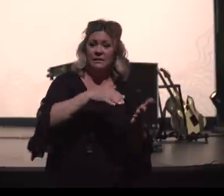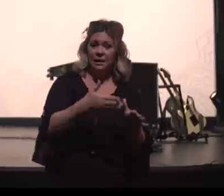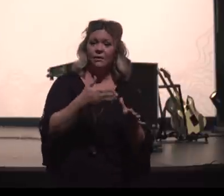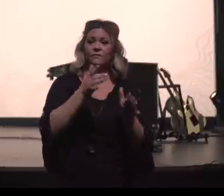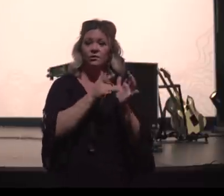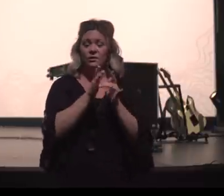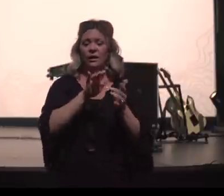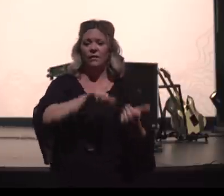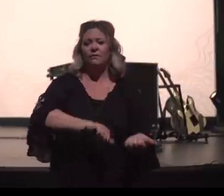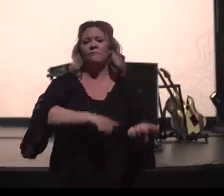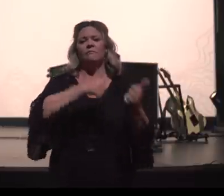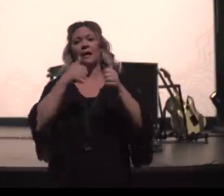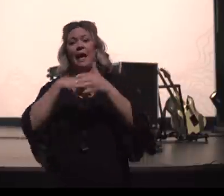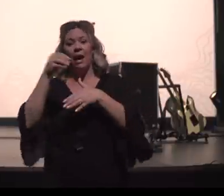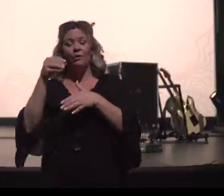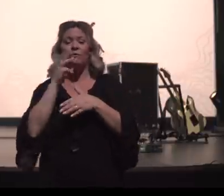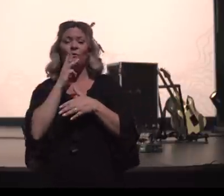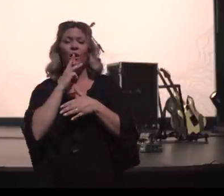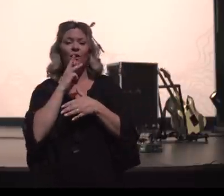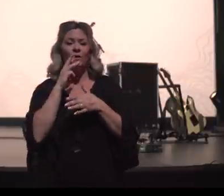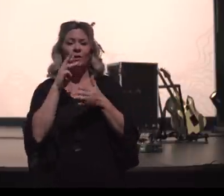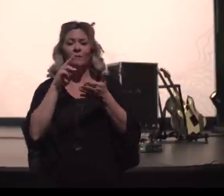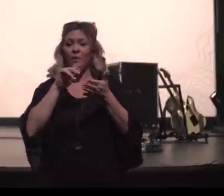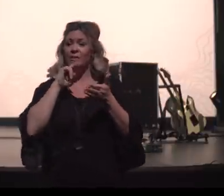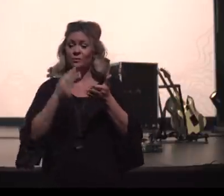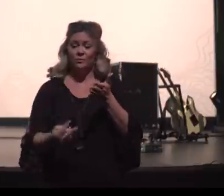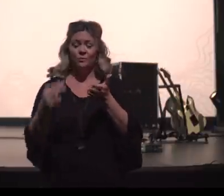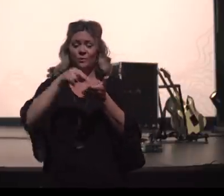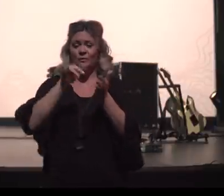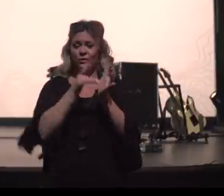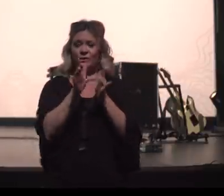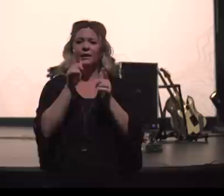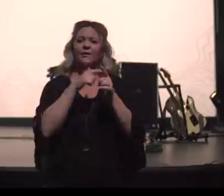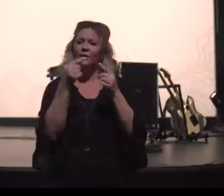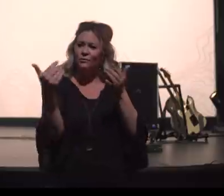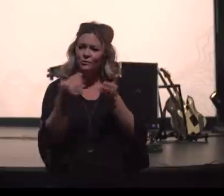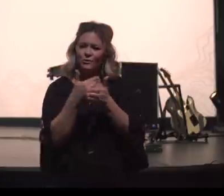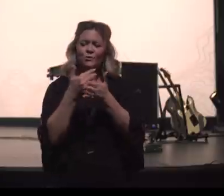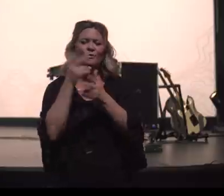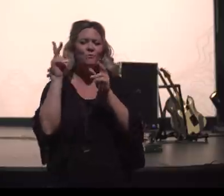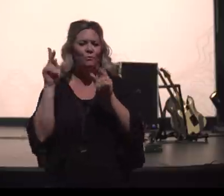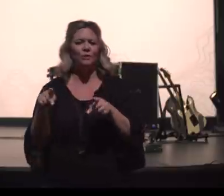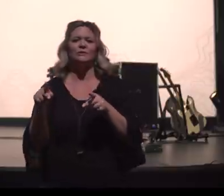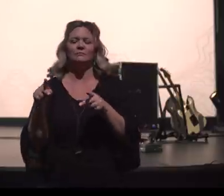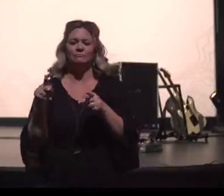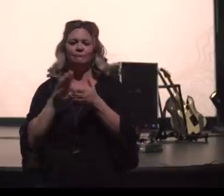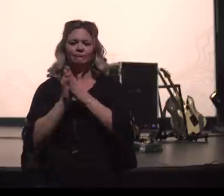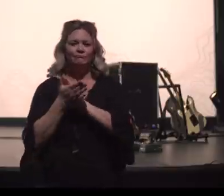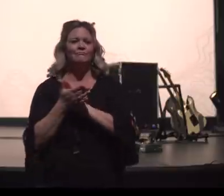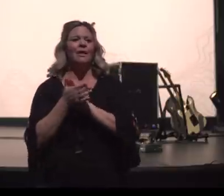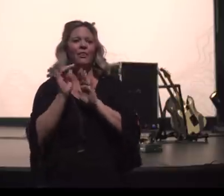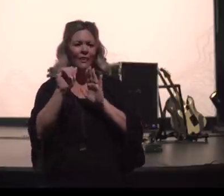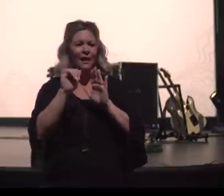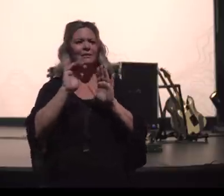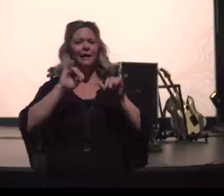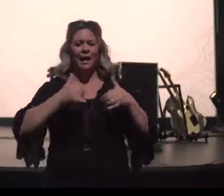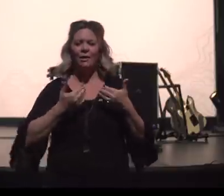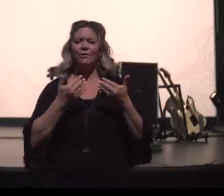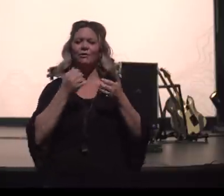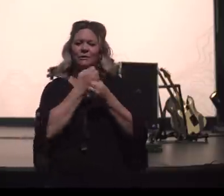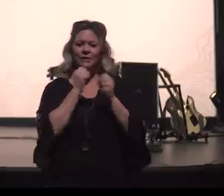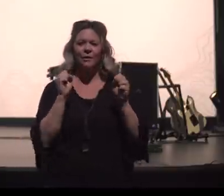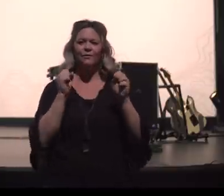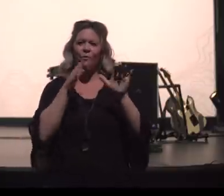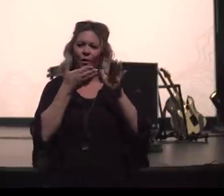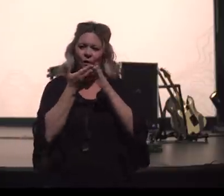Jesus' resurrection. And that means you died to yourself and you come out a brand new person. That's how you are saved. That's how you walk through the